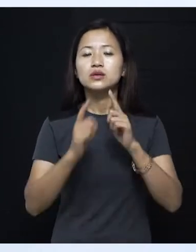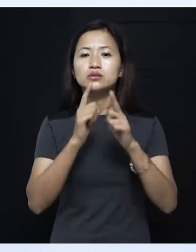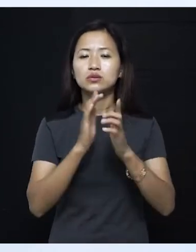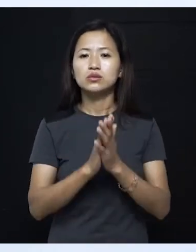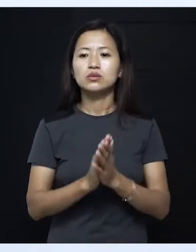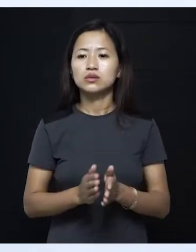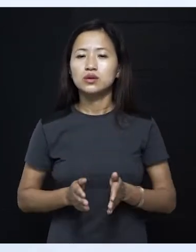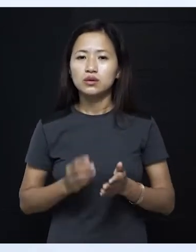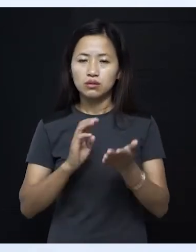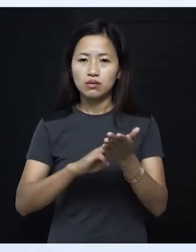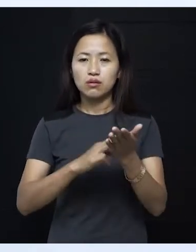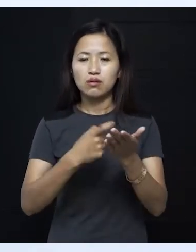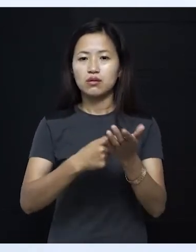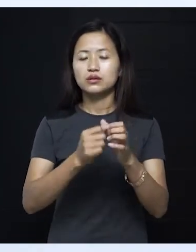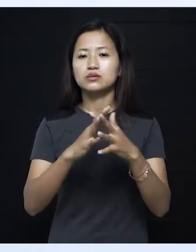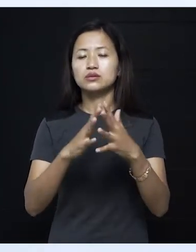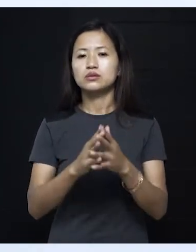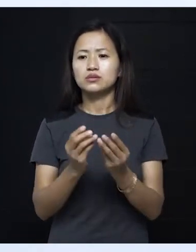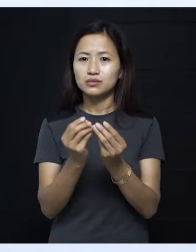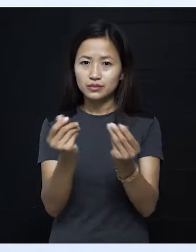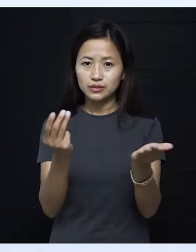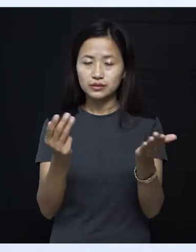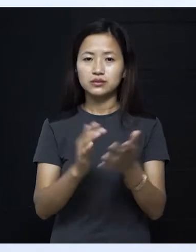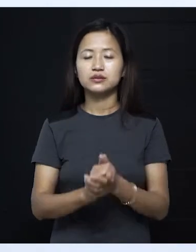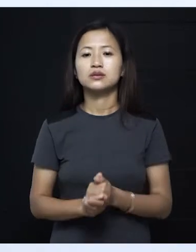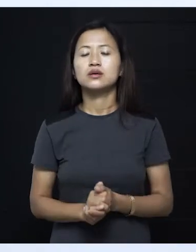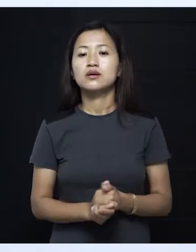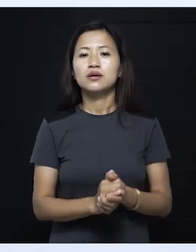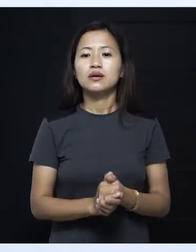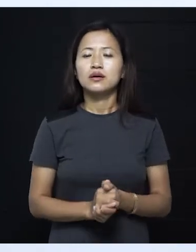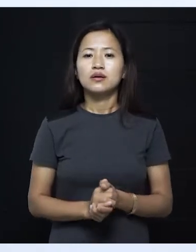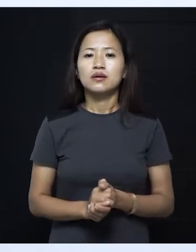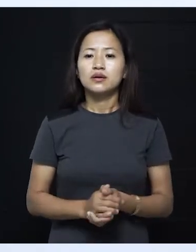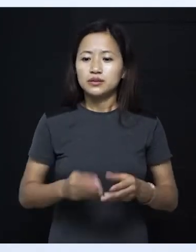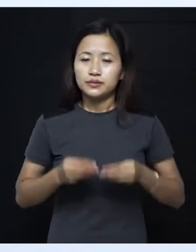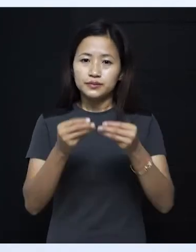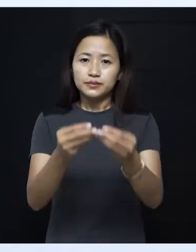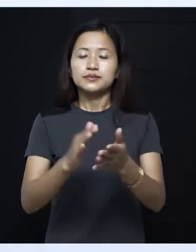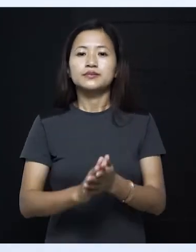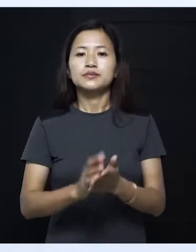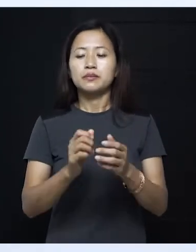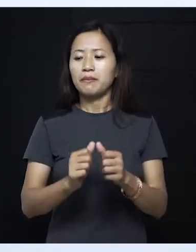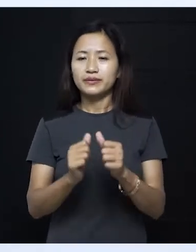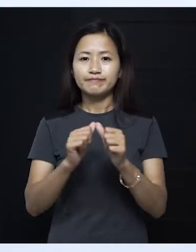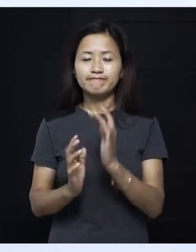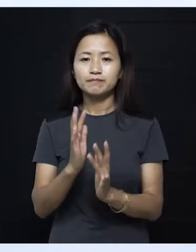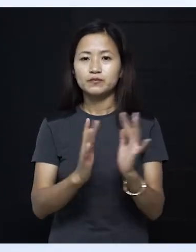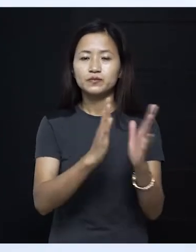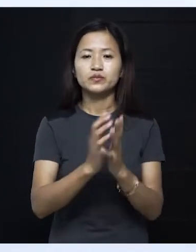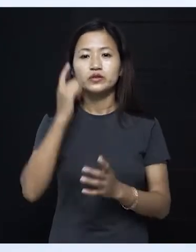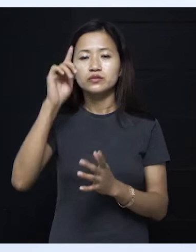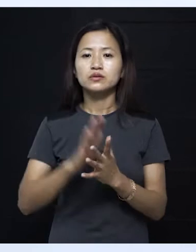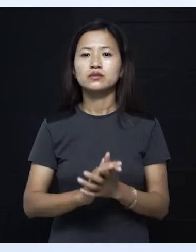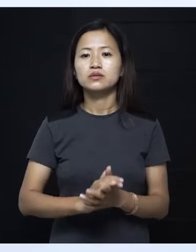talking about the raw materials, the raw materials that are being produced by the agriculturists for